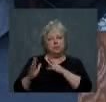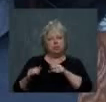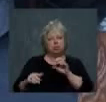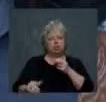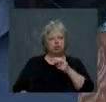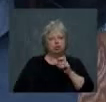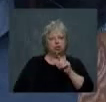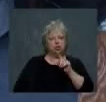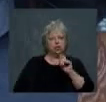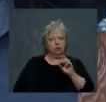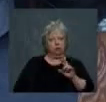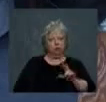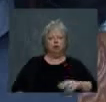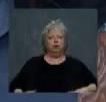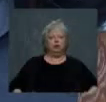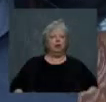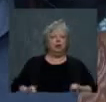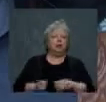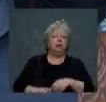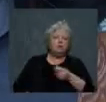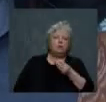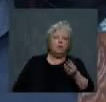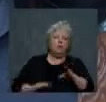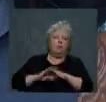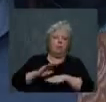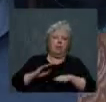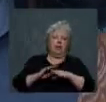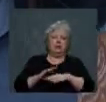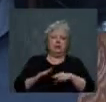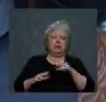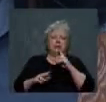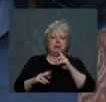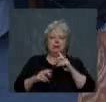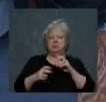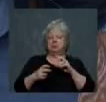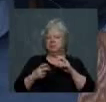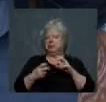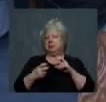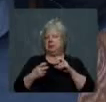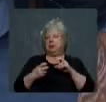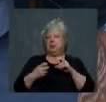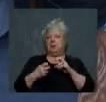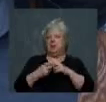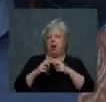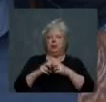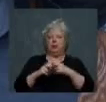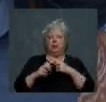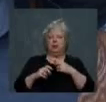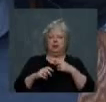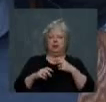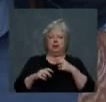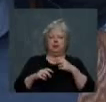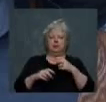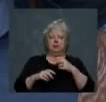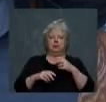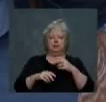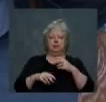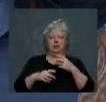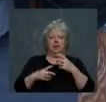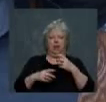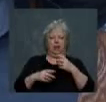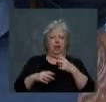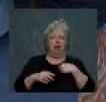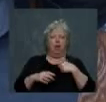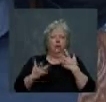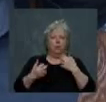I want to just address a few of the basic red flags that came up for me whenever I read through the application and the accompanying letter